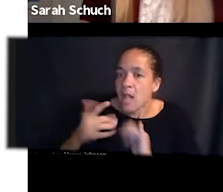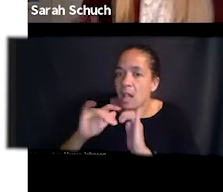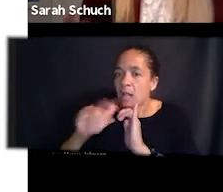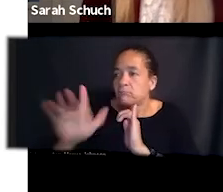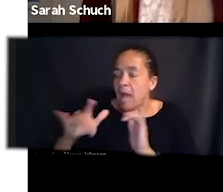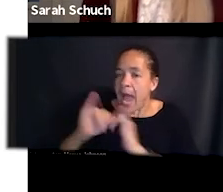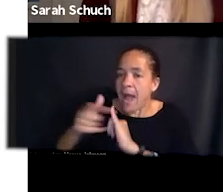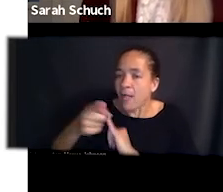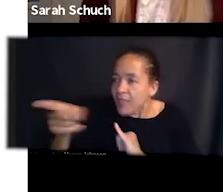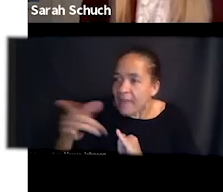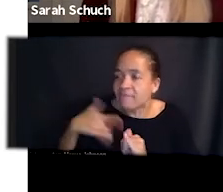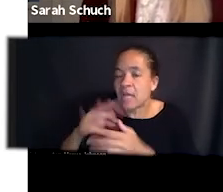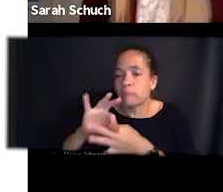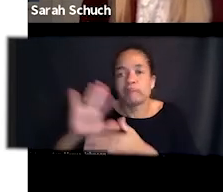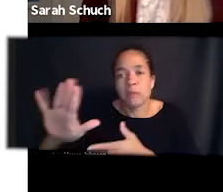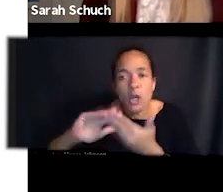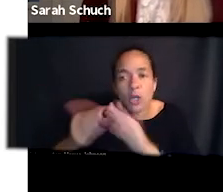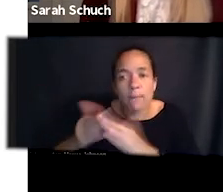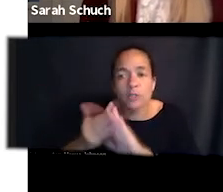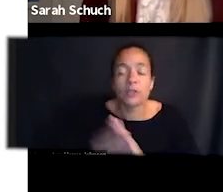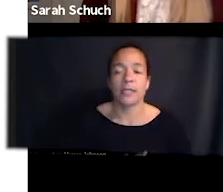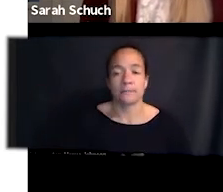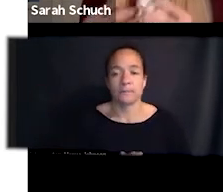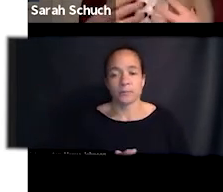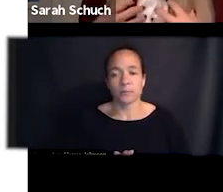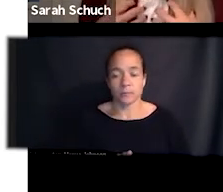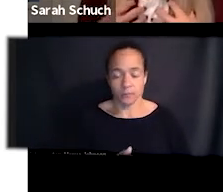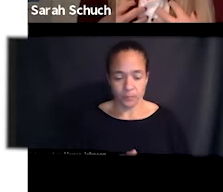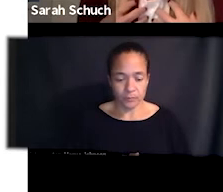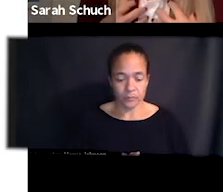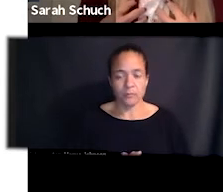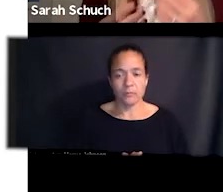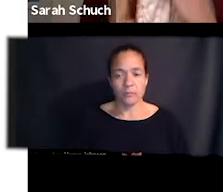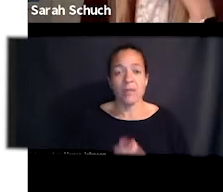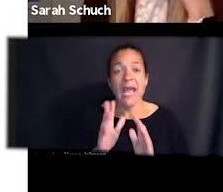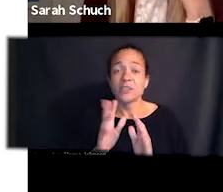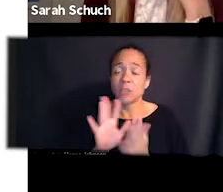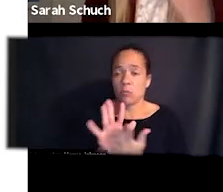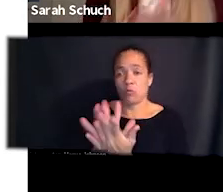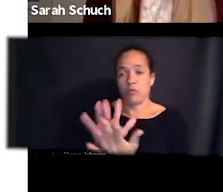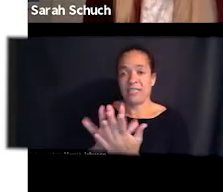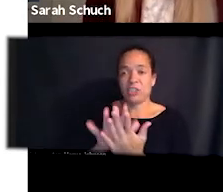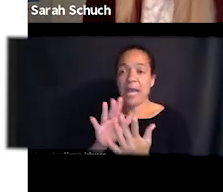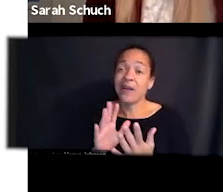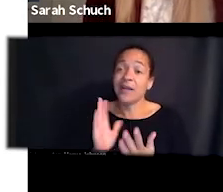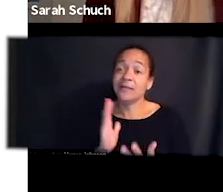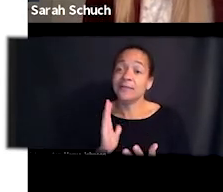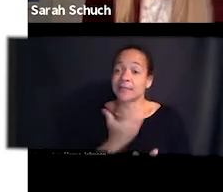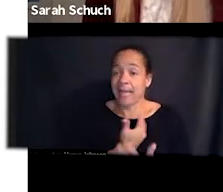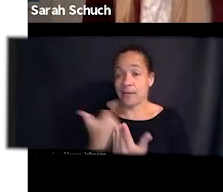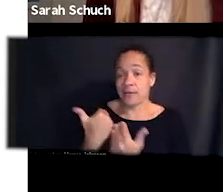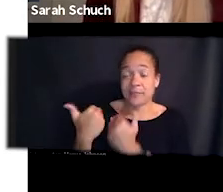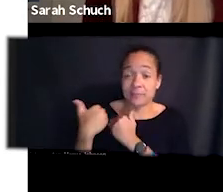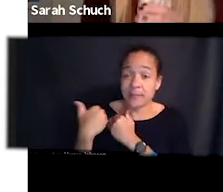And reaching out to them and getting that diverse group, some of it was on us as well. So it wasn't just having these in-person meetings.